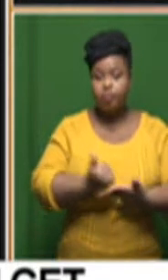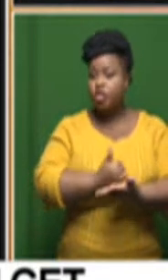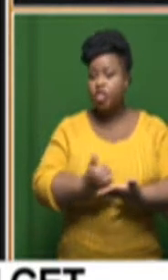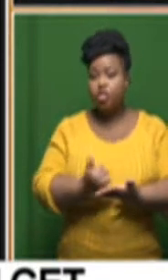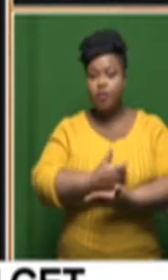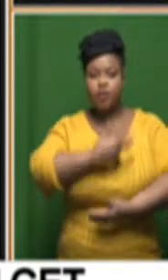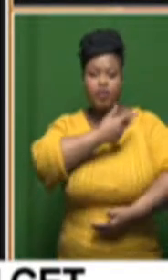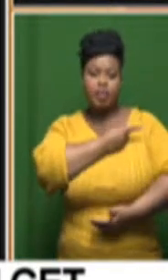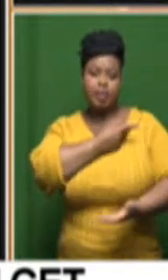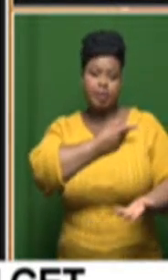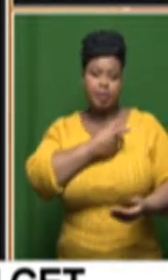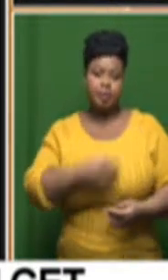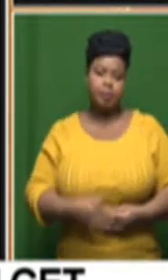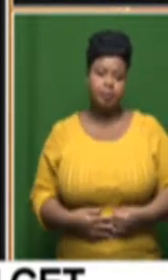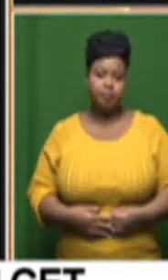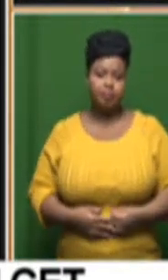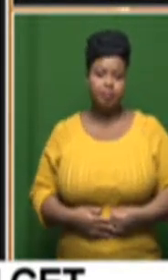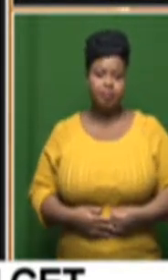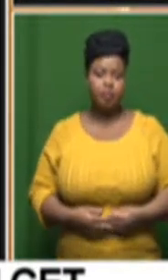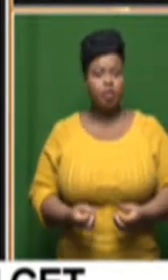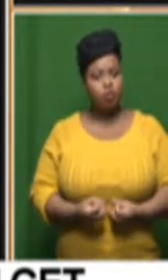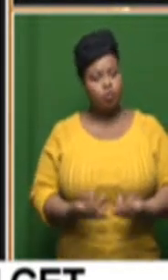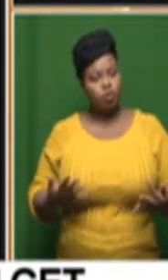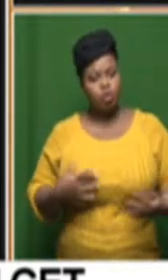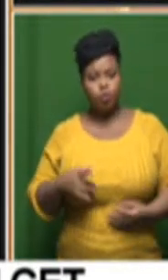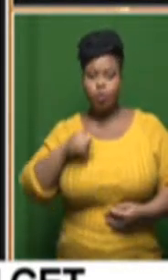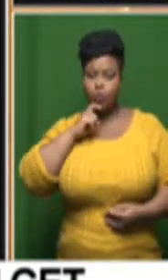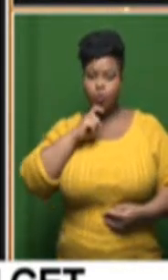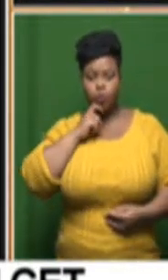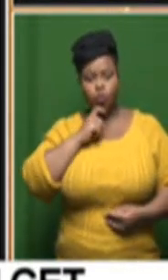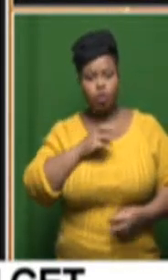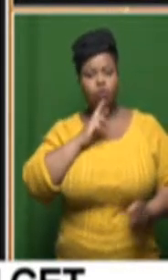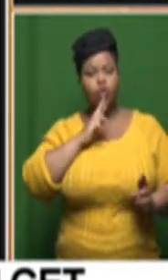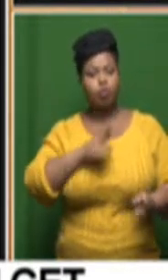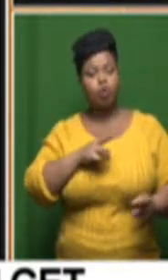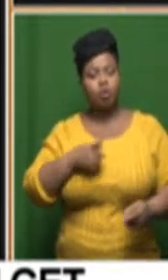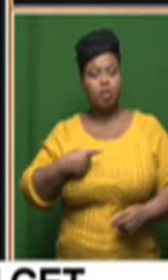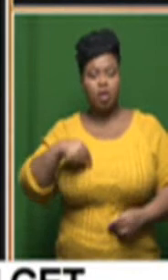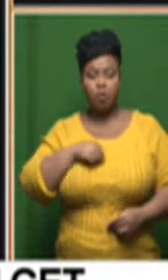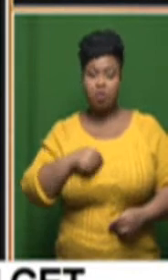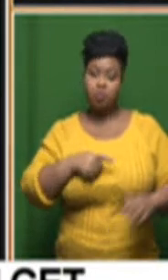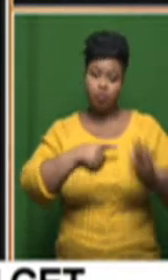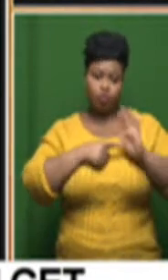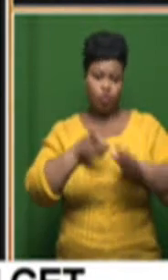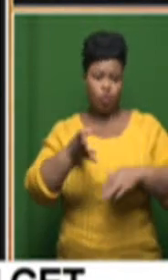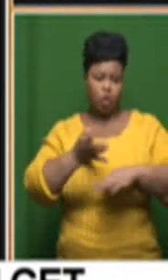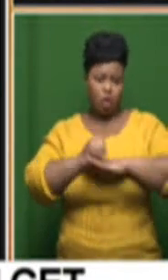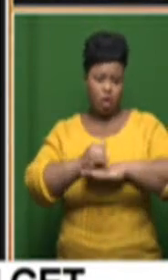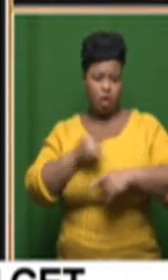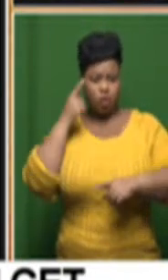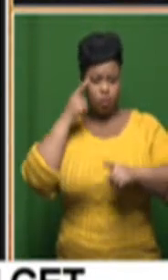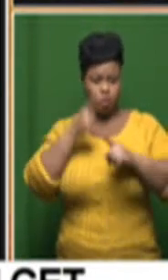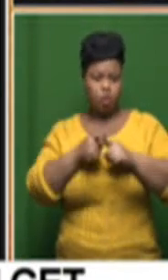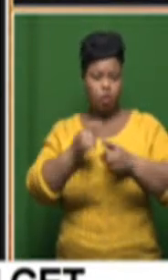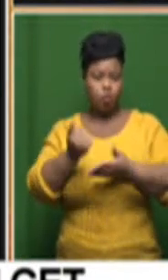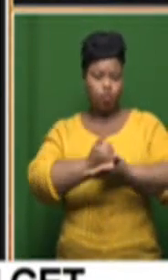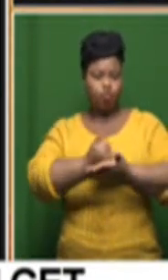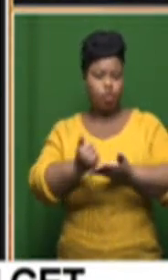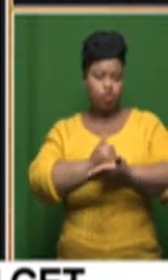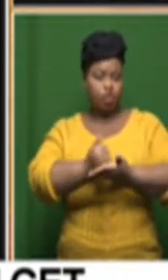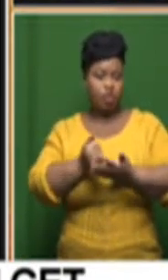vaccinations? And we use our reports, as I showed earlier, to target